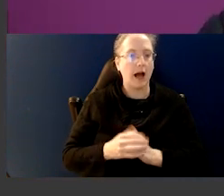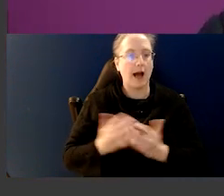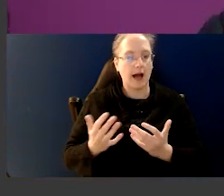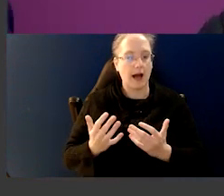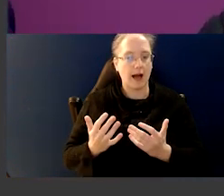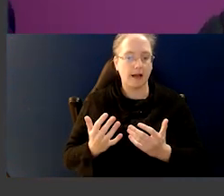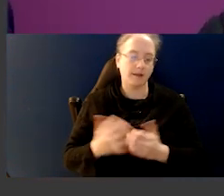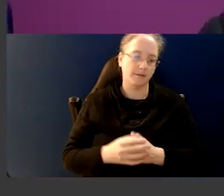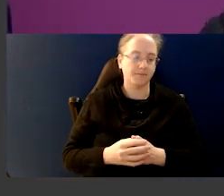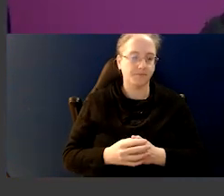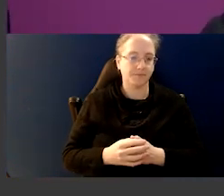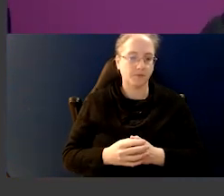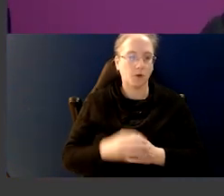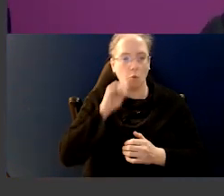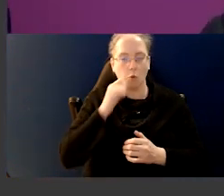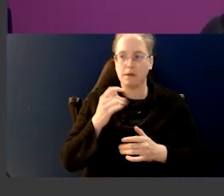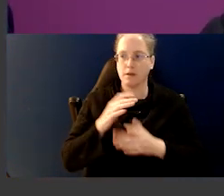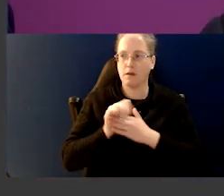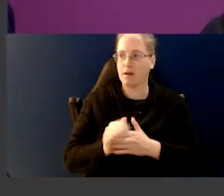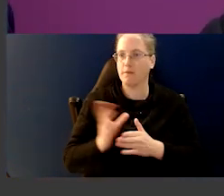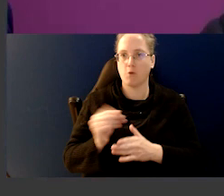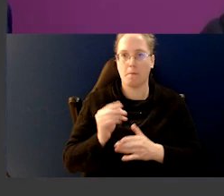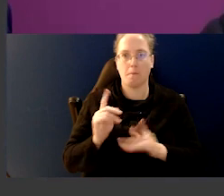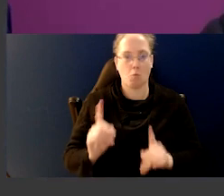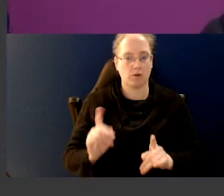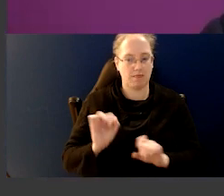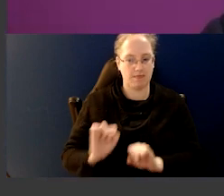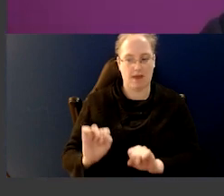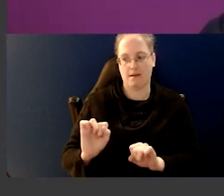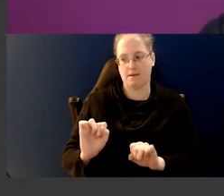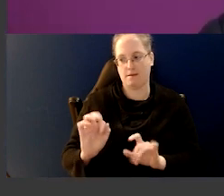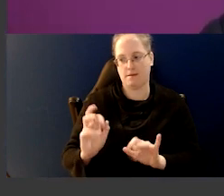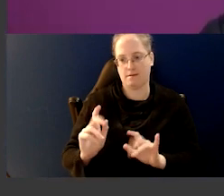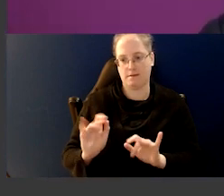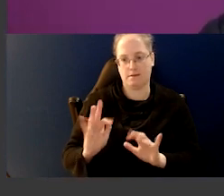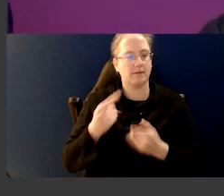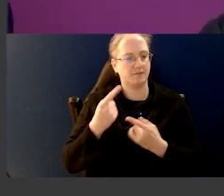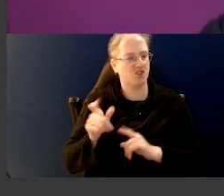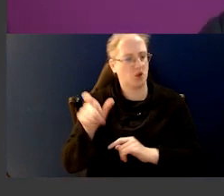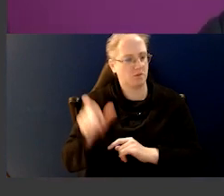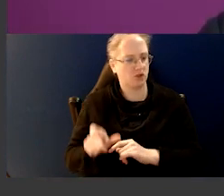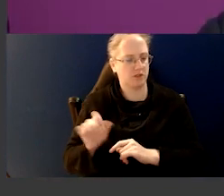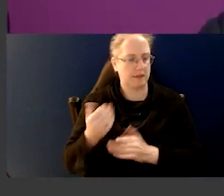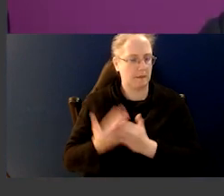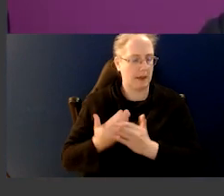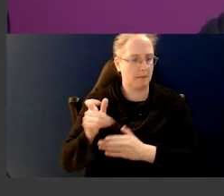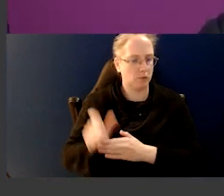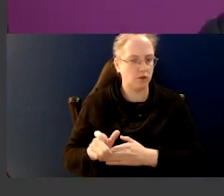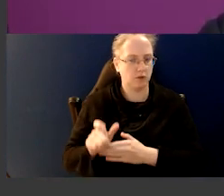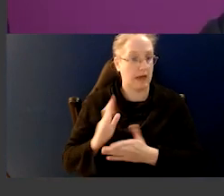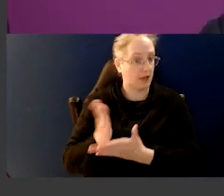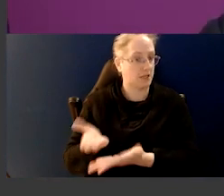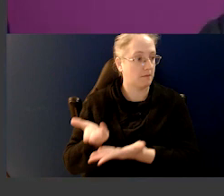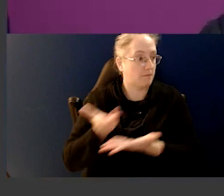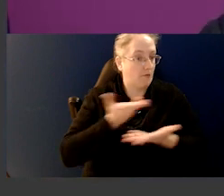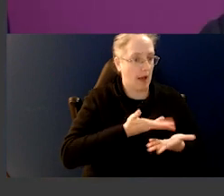that will be largely guided by what the disclosure or the complainant actually provides IBAC.